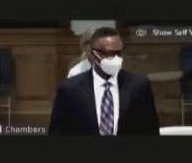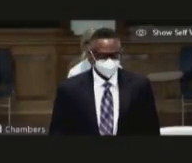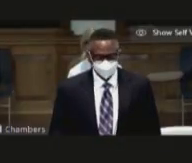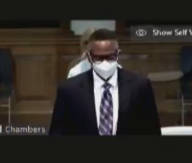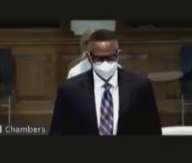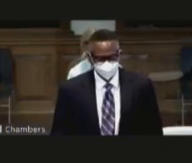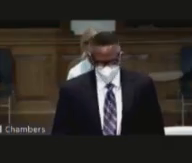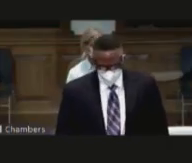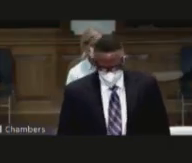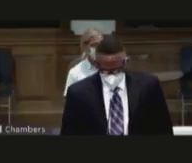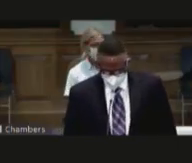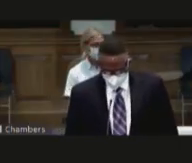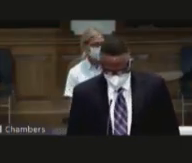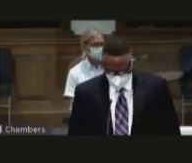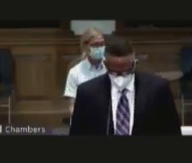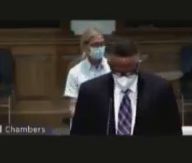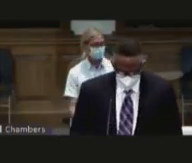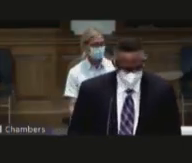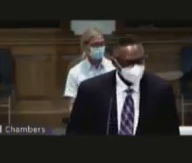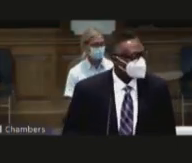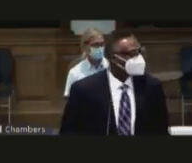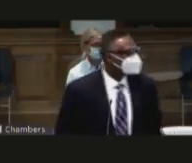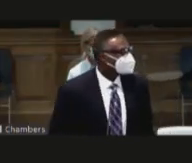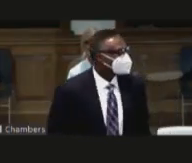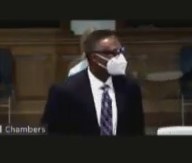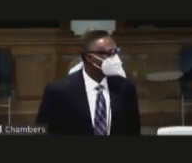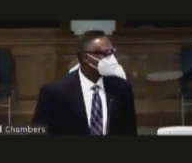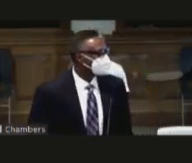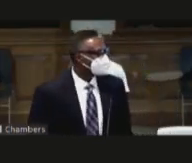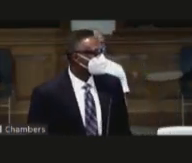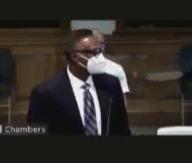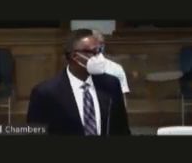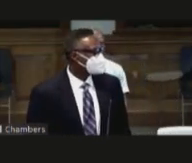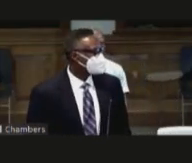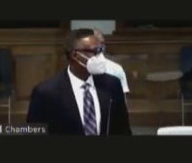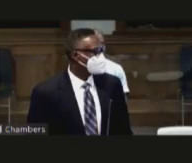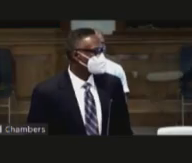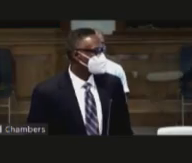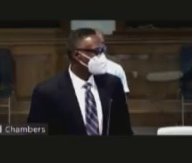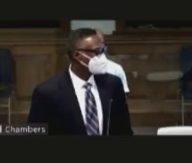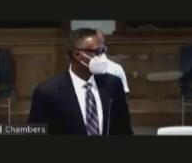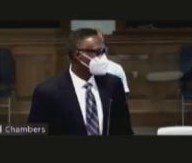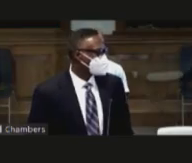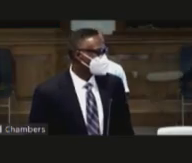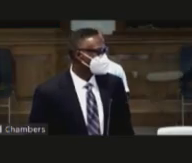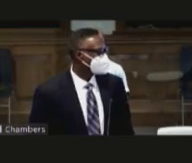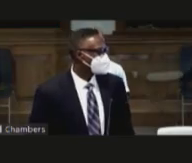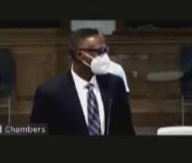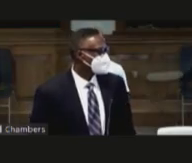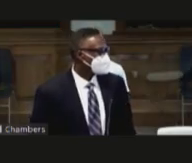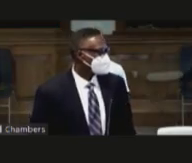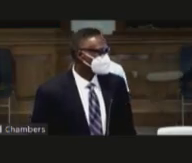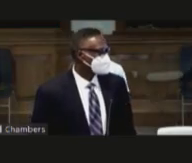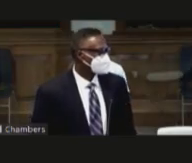in and be compatible in that area. So Brittany, if you will just go on to the next slide. Probably